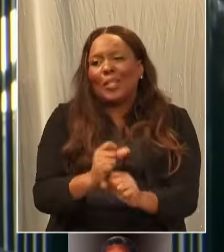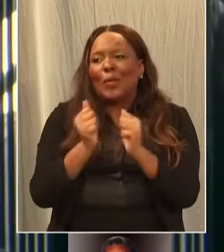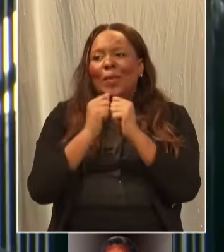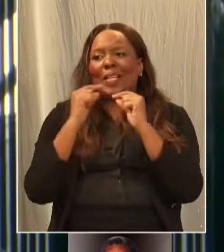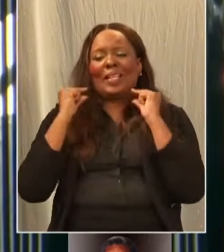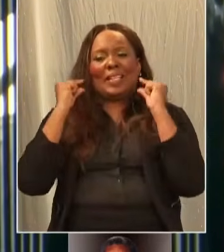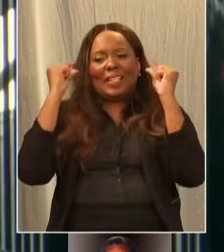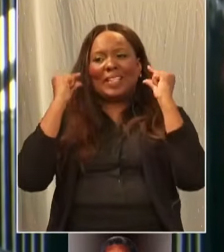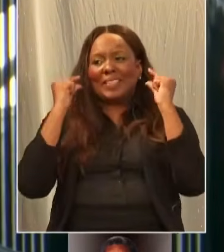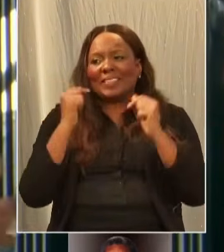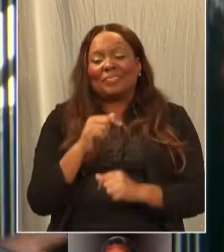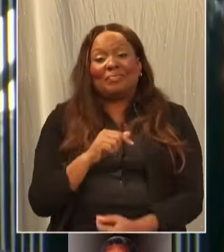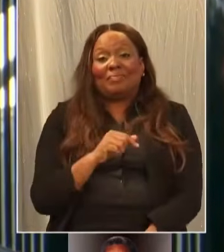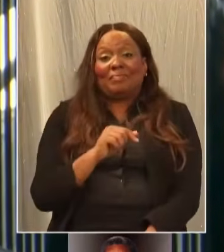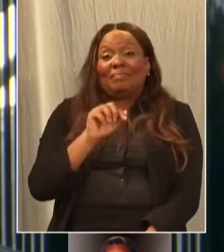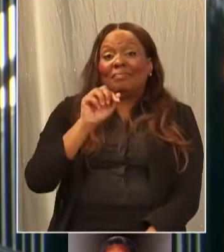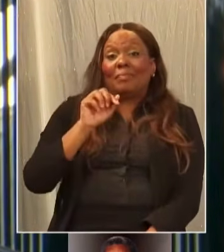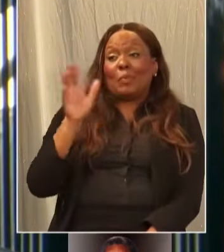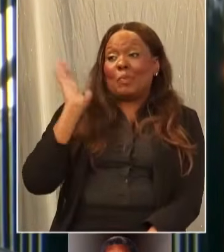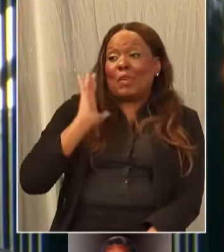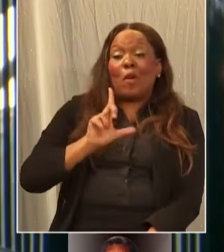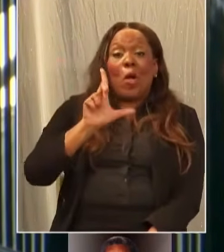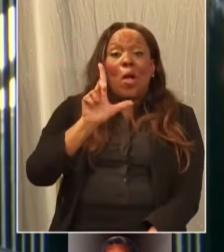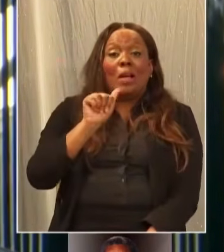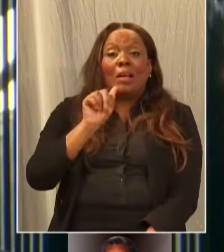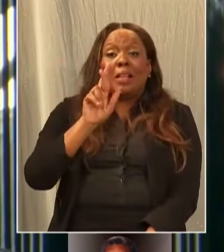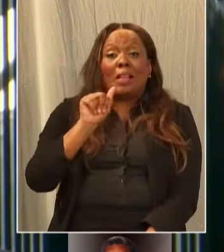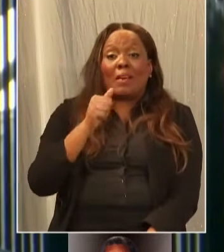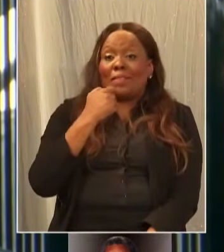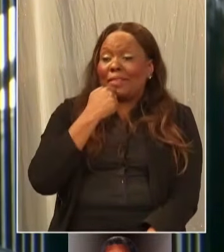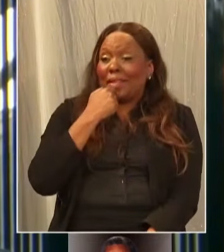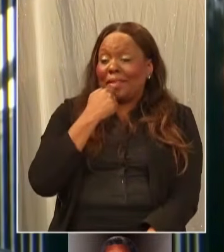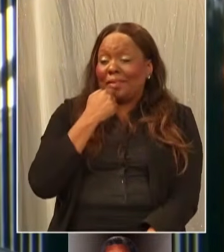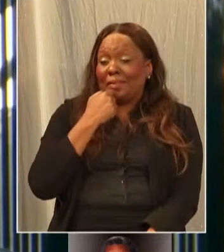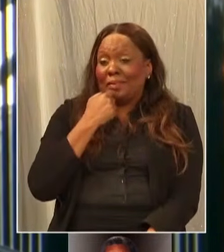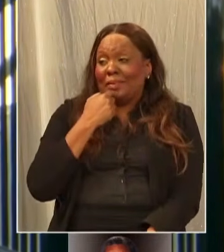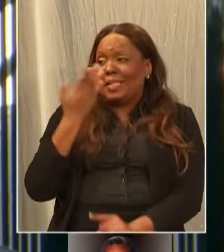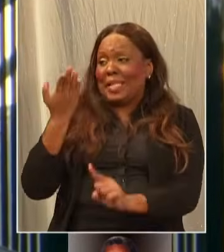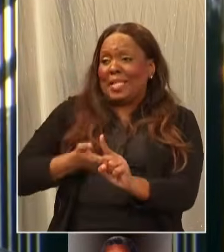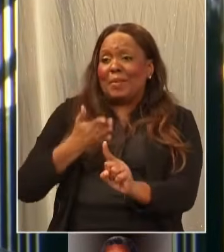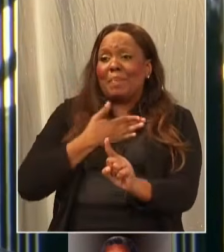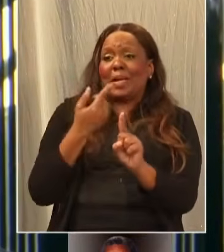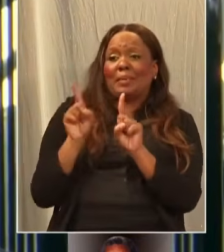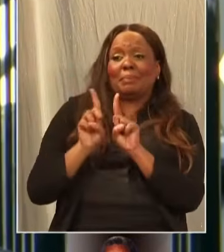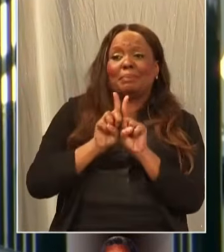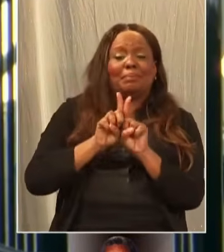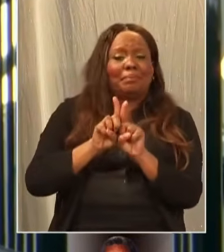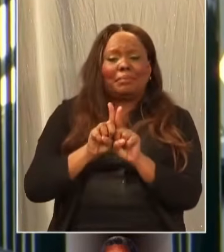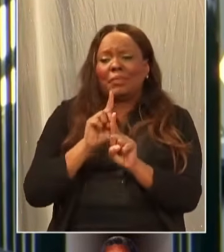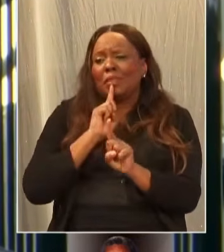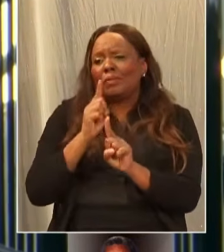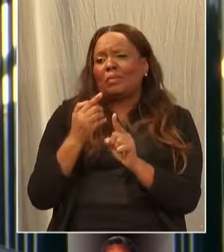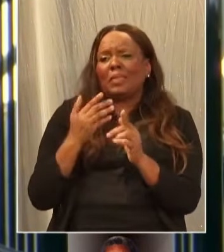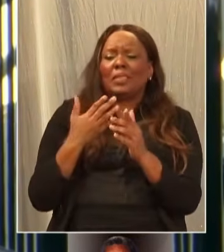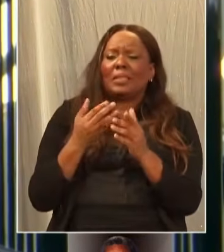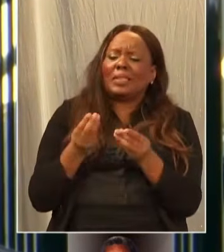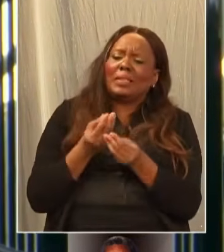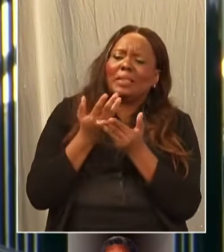as Brian Lara said earlier, he was my mentor, somebody that you looked up to. He was a kind, very generous